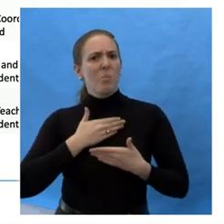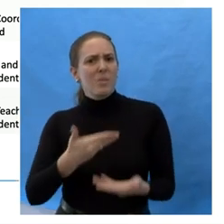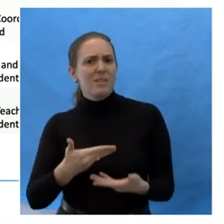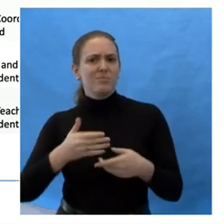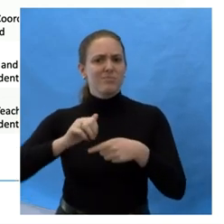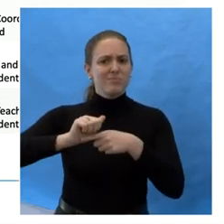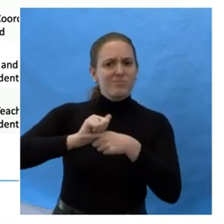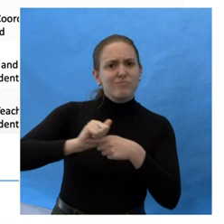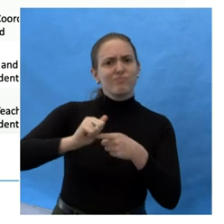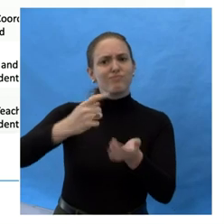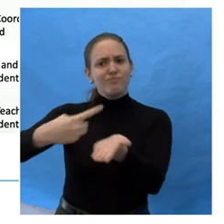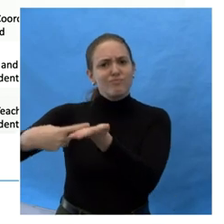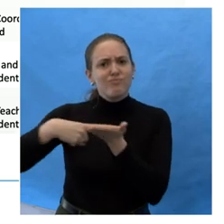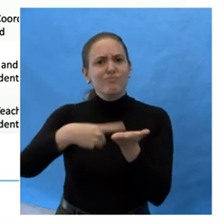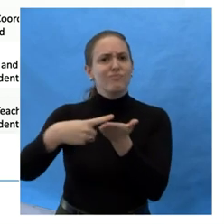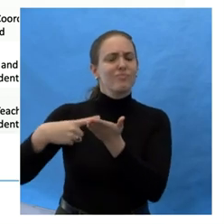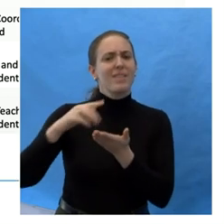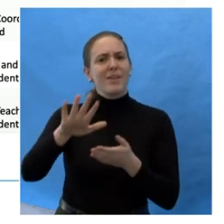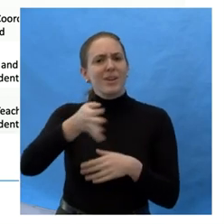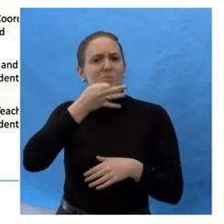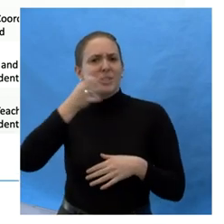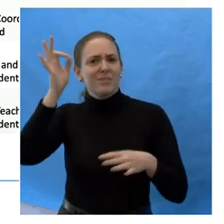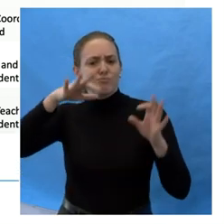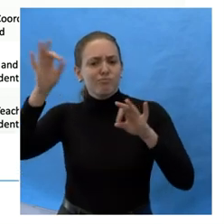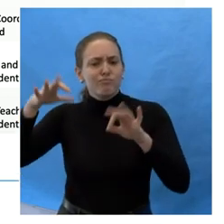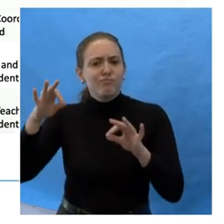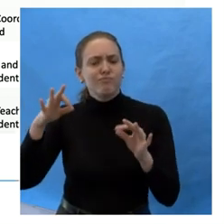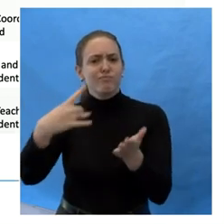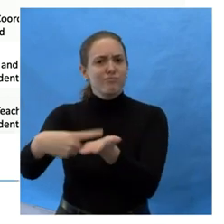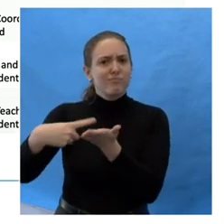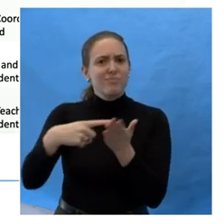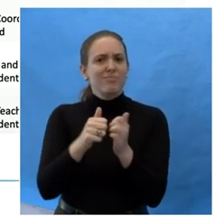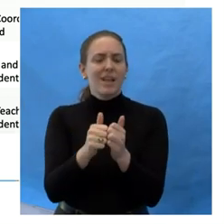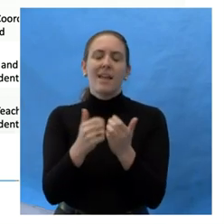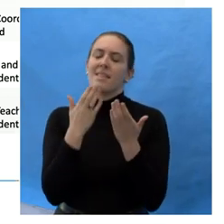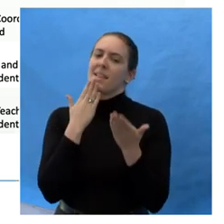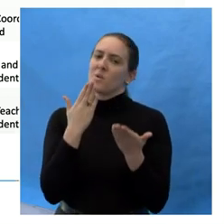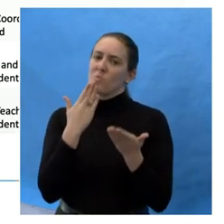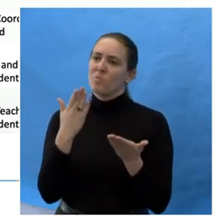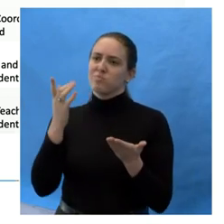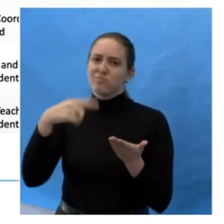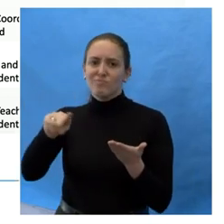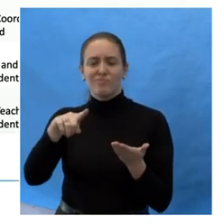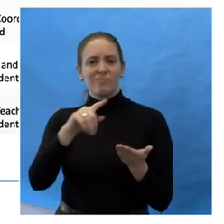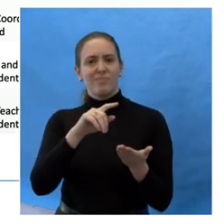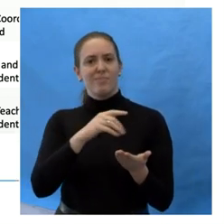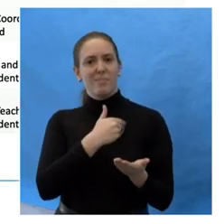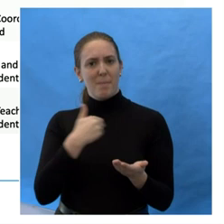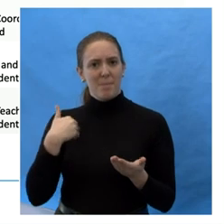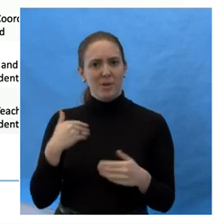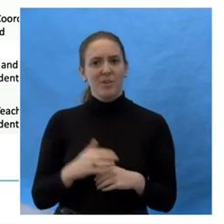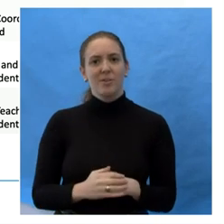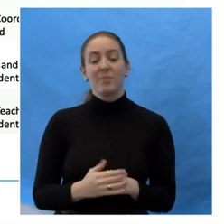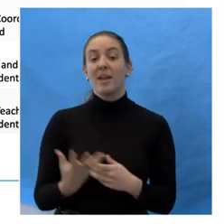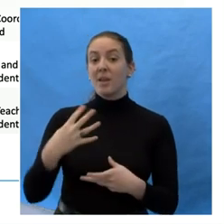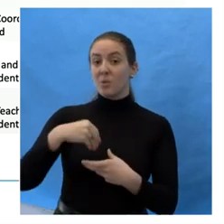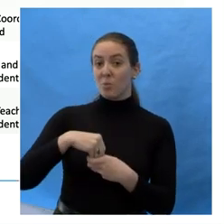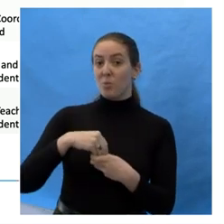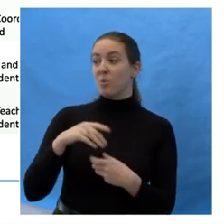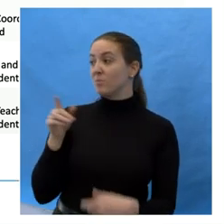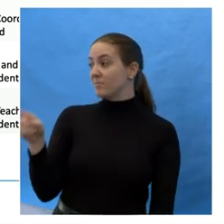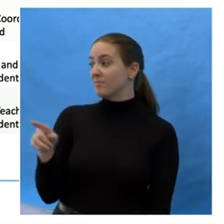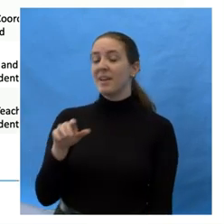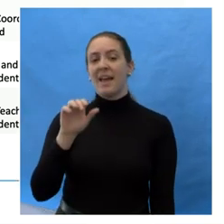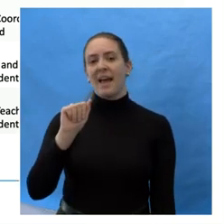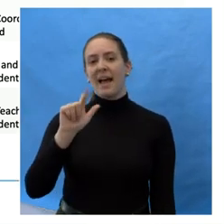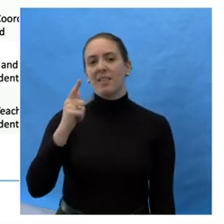expertise. I want to give a special thank you to all of the members of the Literacy Task Force, including Representative Alistair Chang, who is here with us